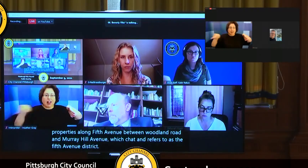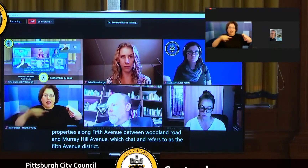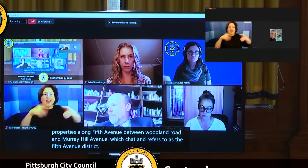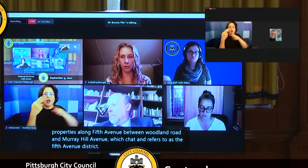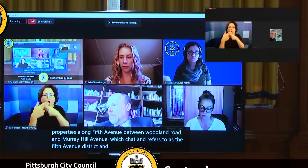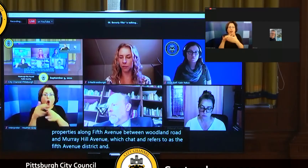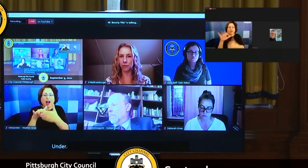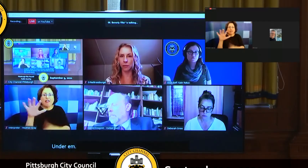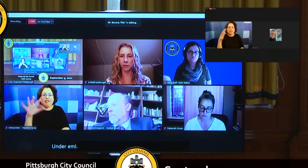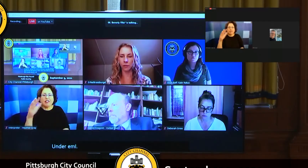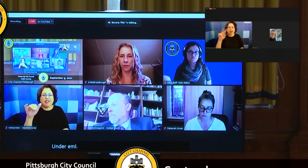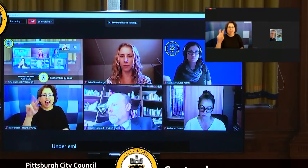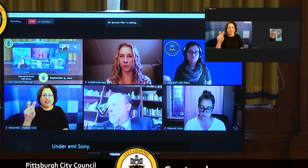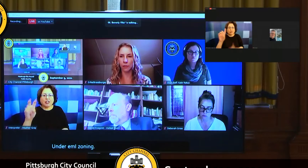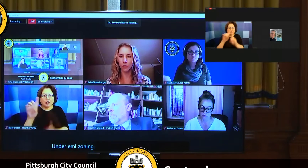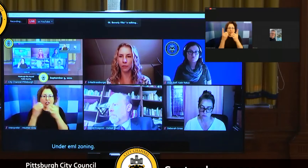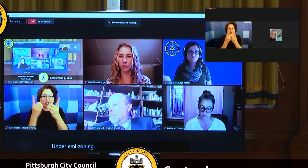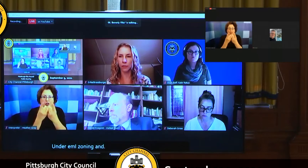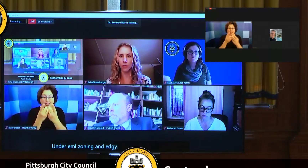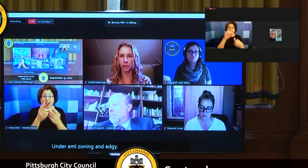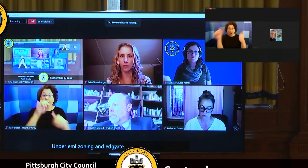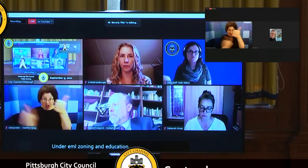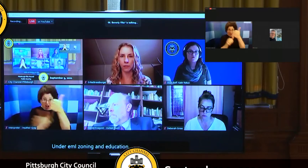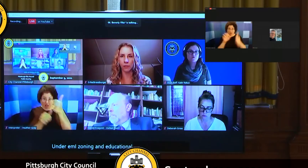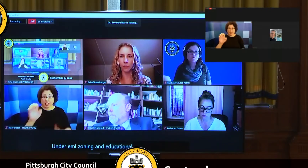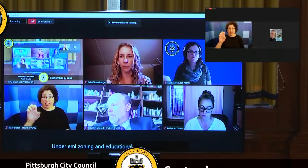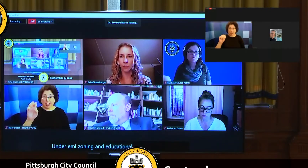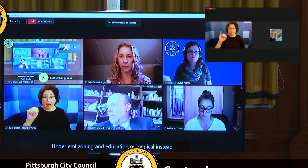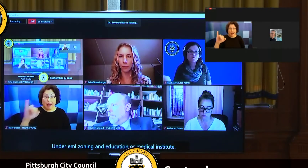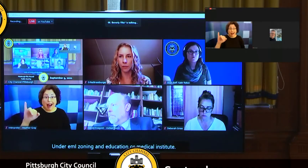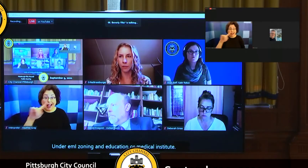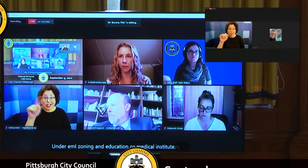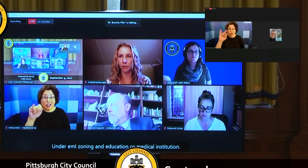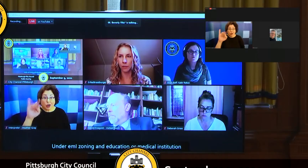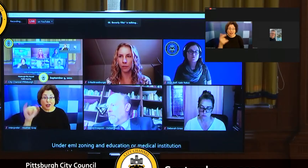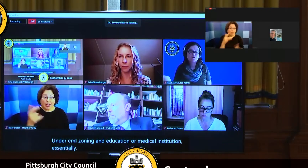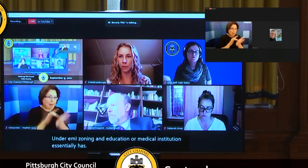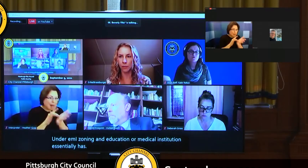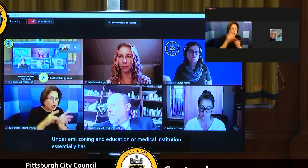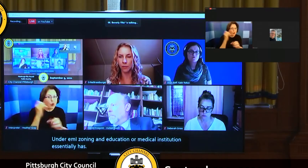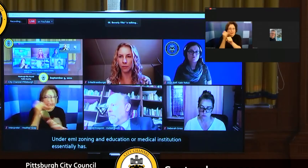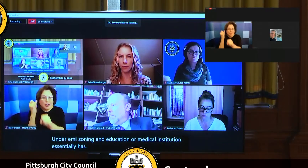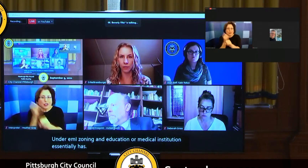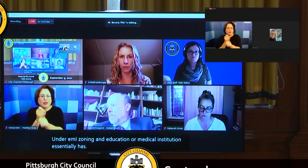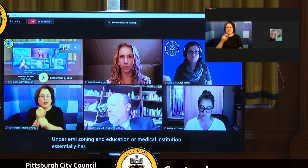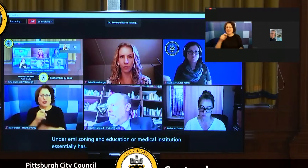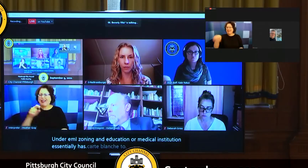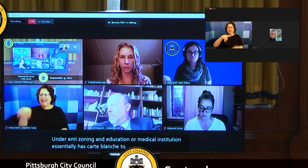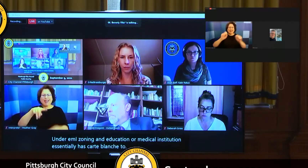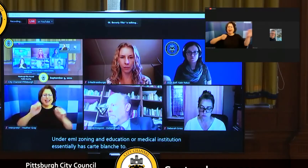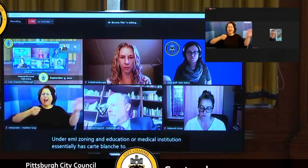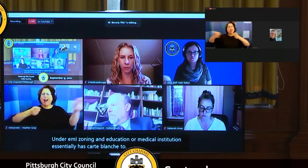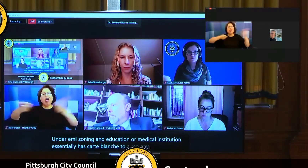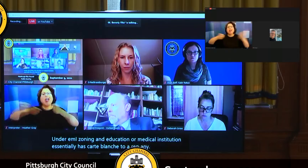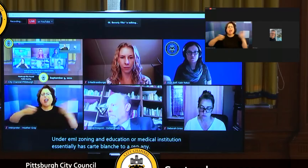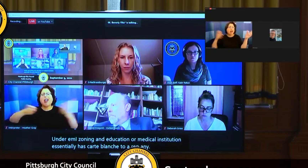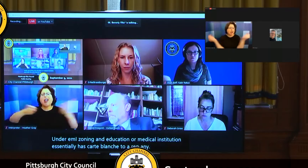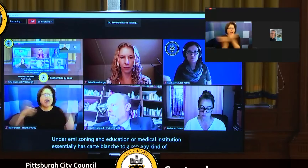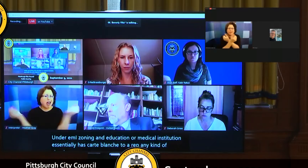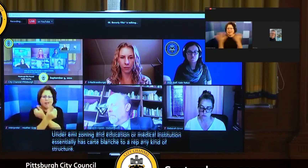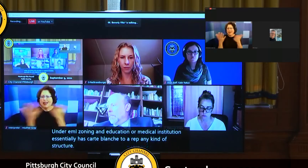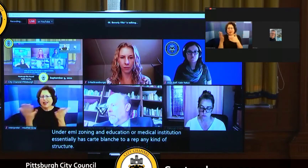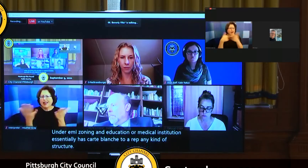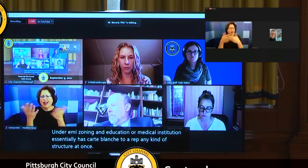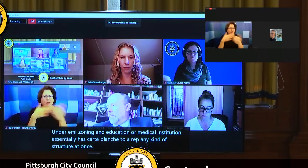EMI zoning, an educational or medical institution essentially has carte blanche to erect any kind of structure it